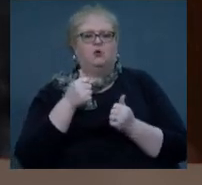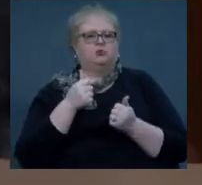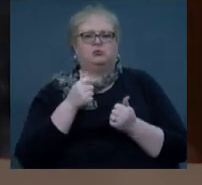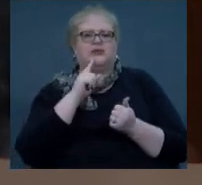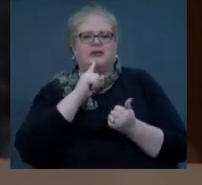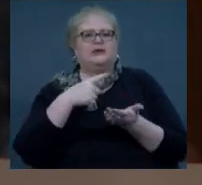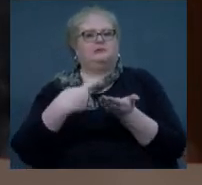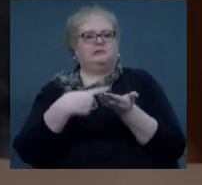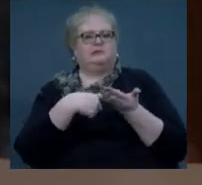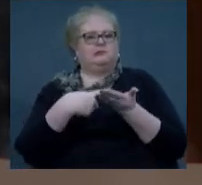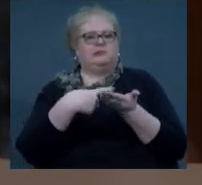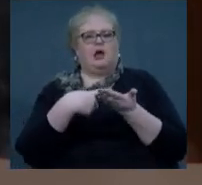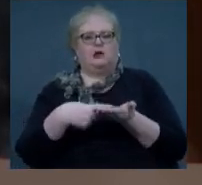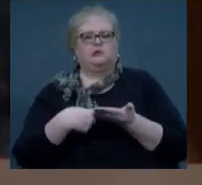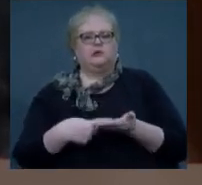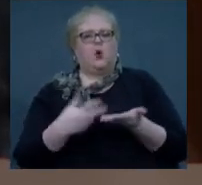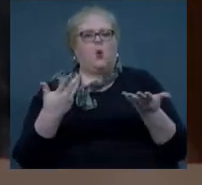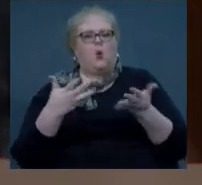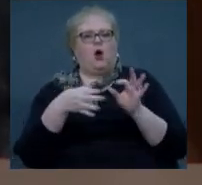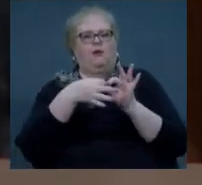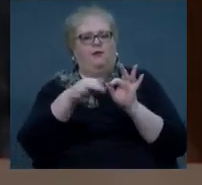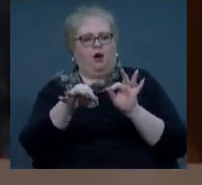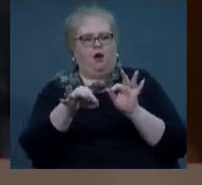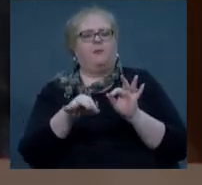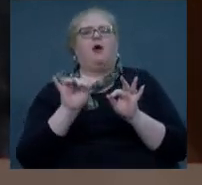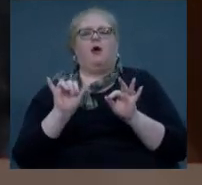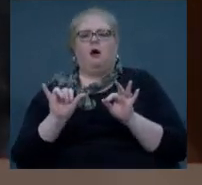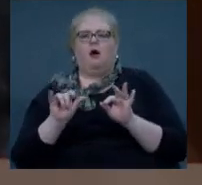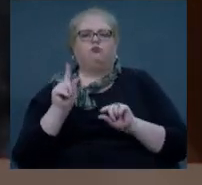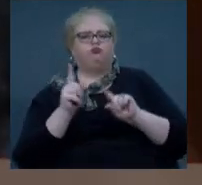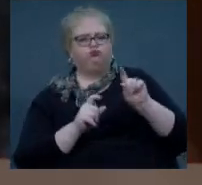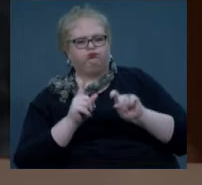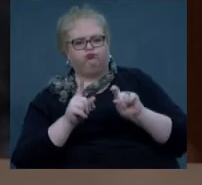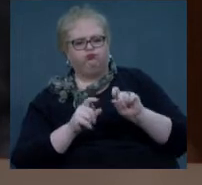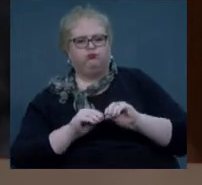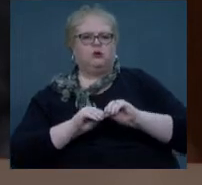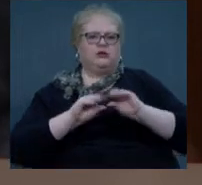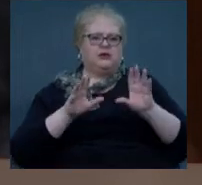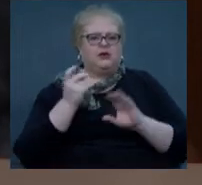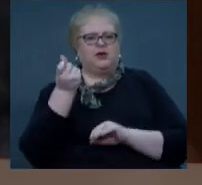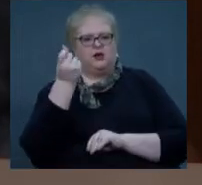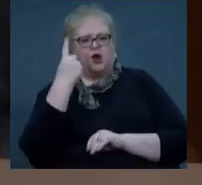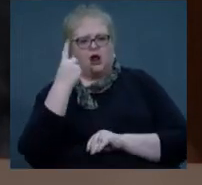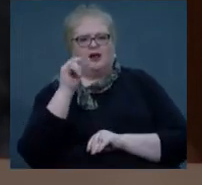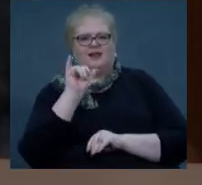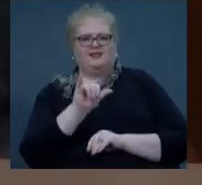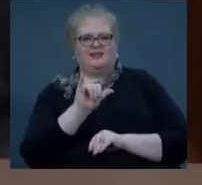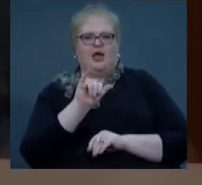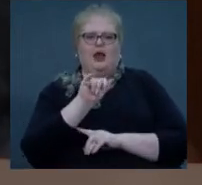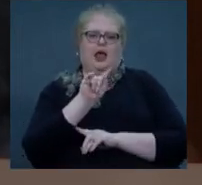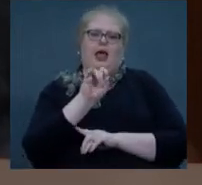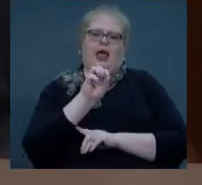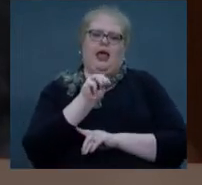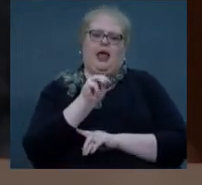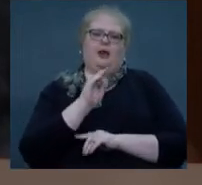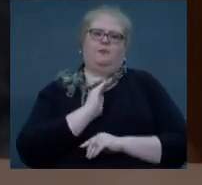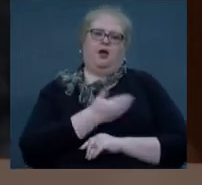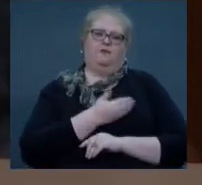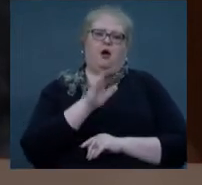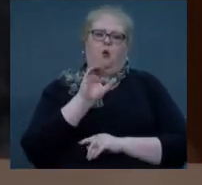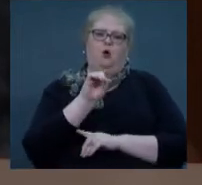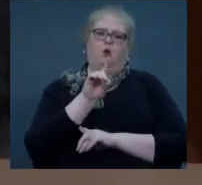comments are and asking questions if they understand and trying to explain the items of our code, where we've made